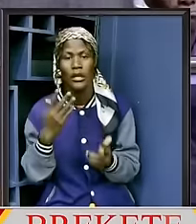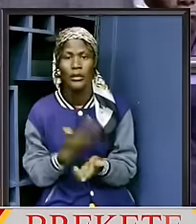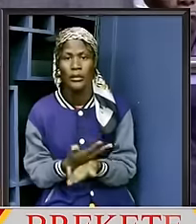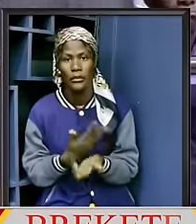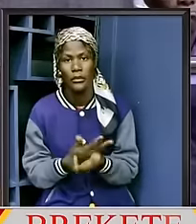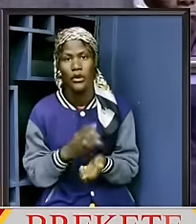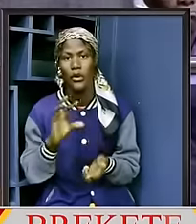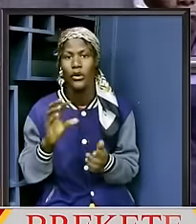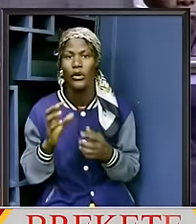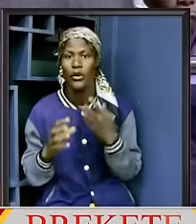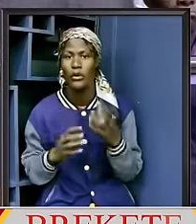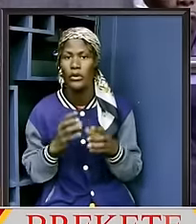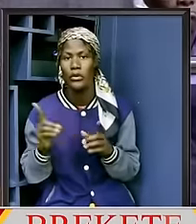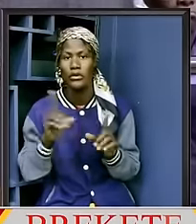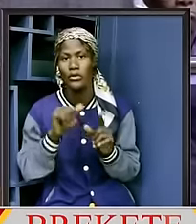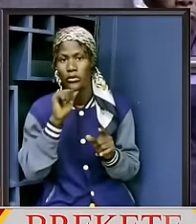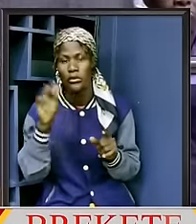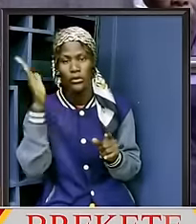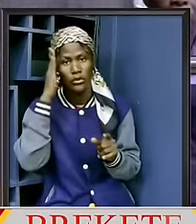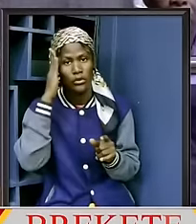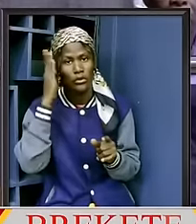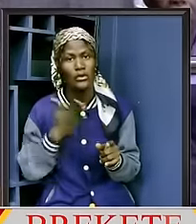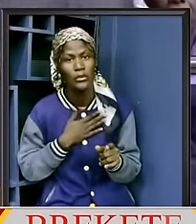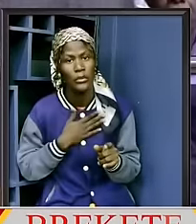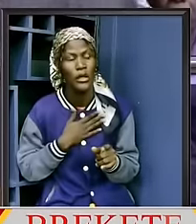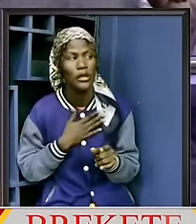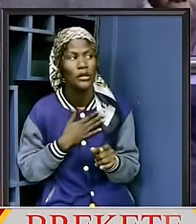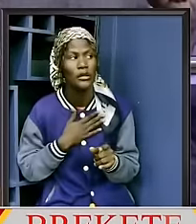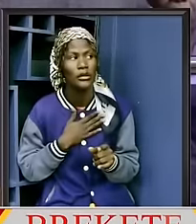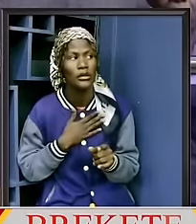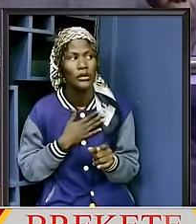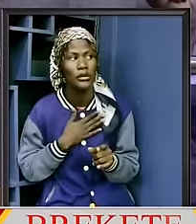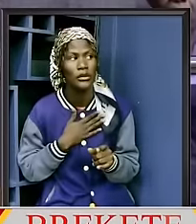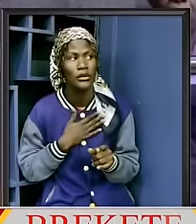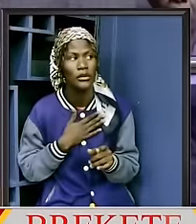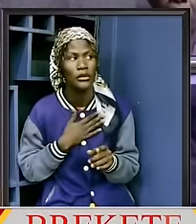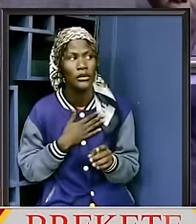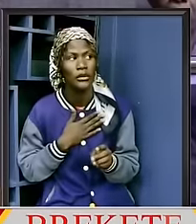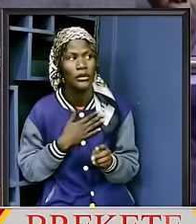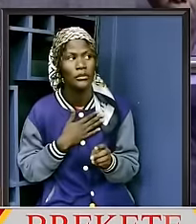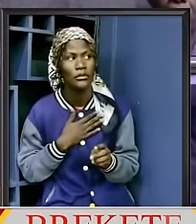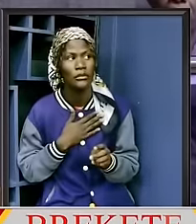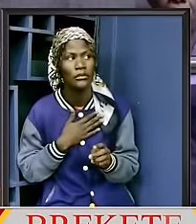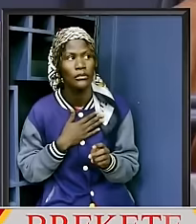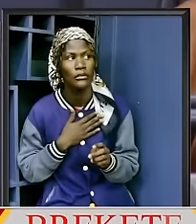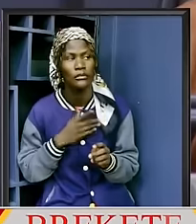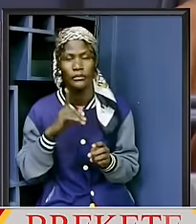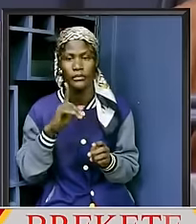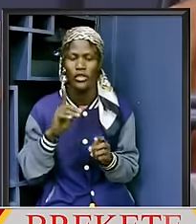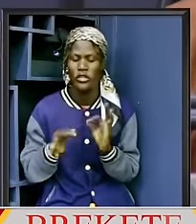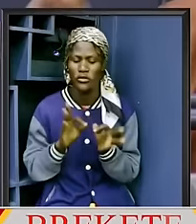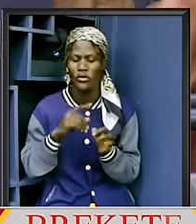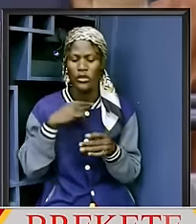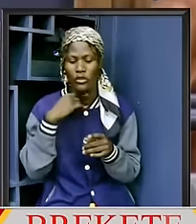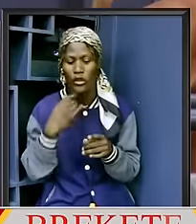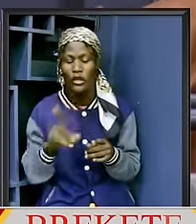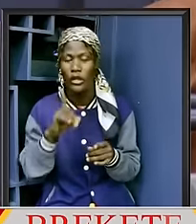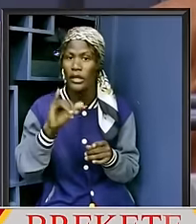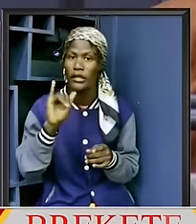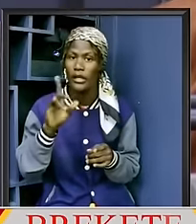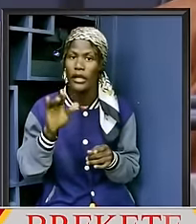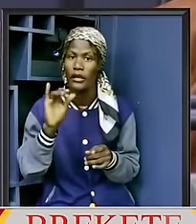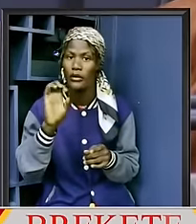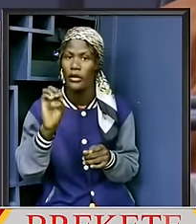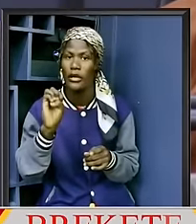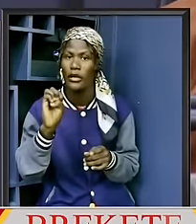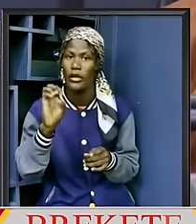now told me that they don't know my company or this one that. Wait, when do you they talk director? Yes, sir. The owner